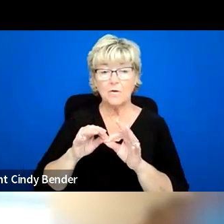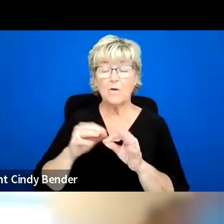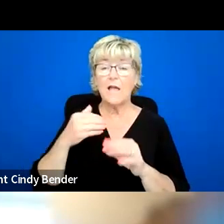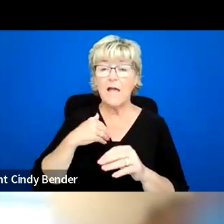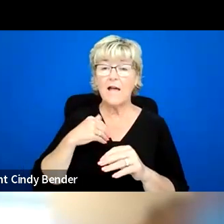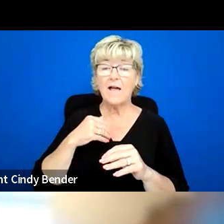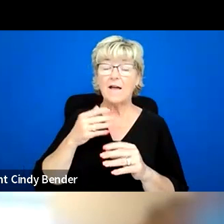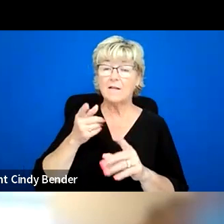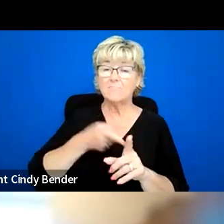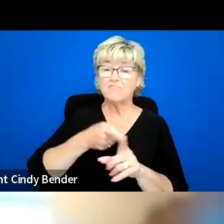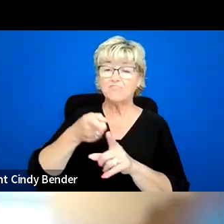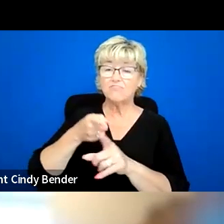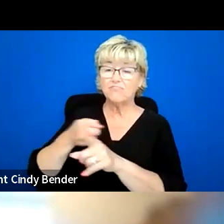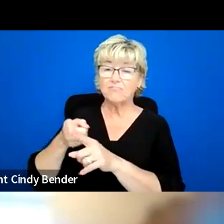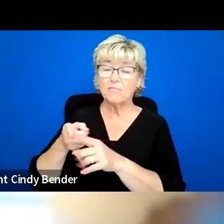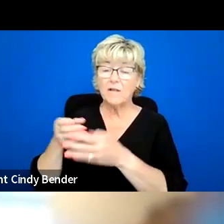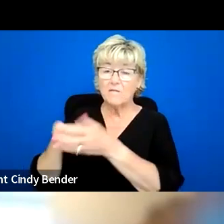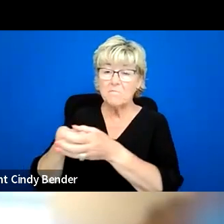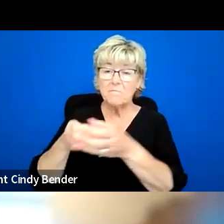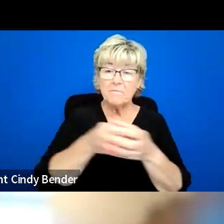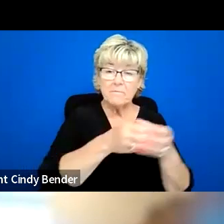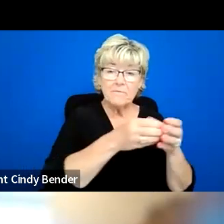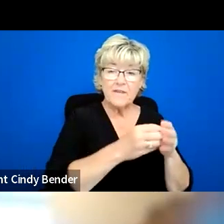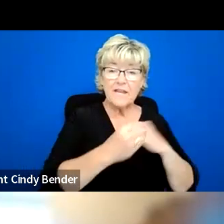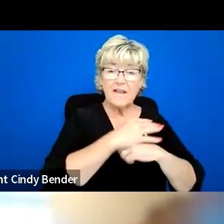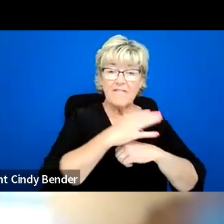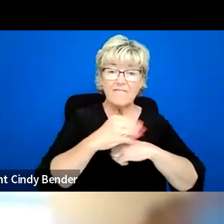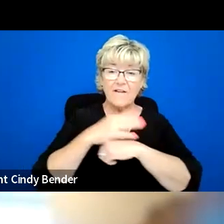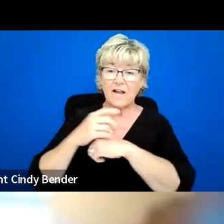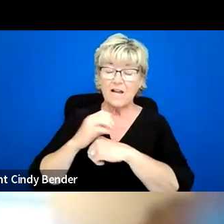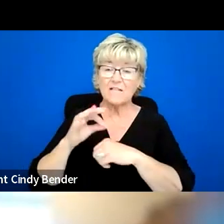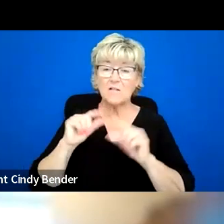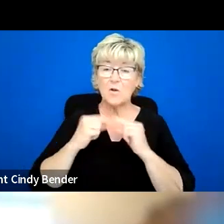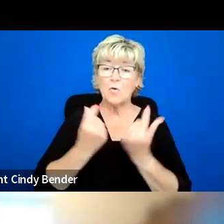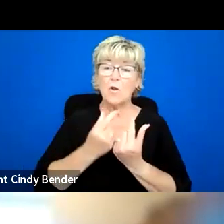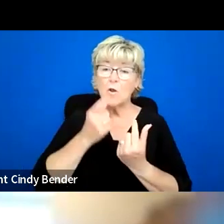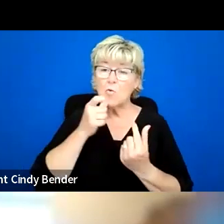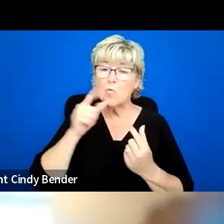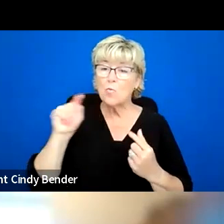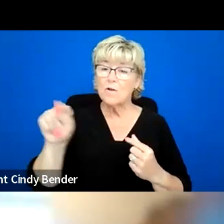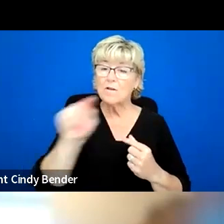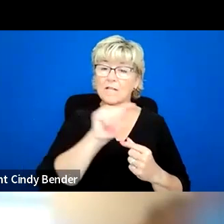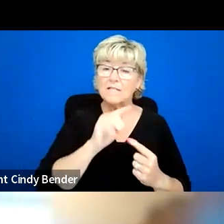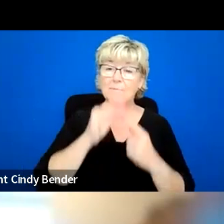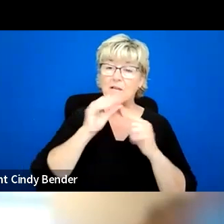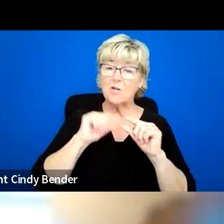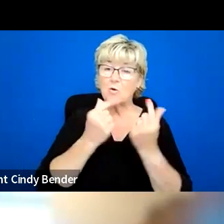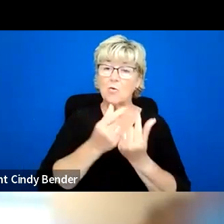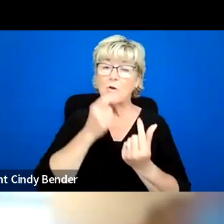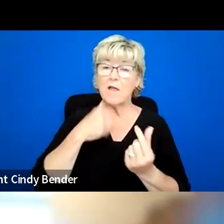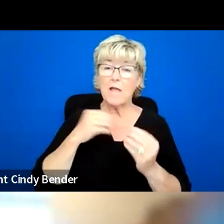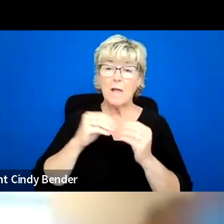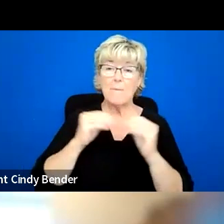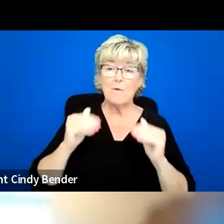groups focused on preparedness and planning of those neighborhoods that may be more, have more higher